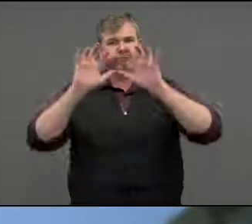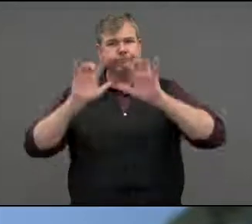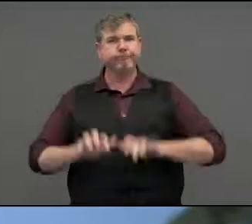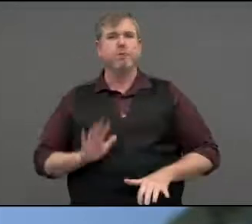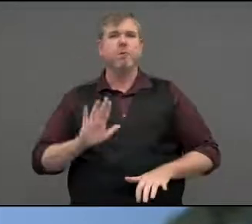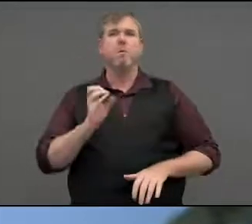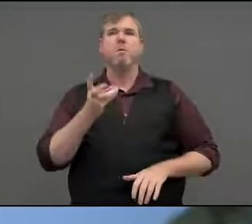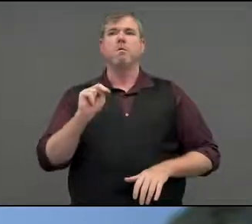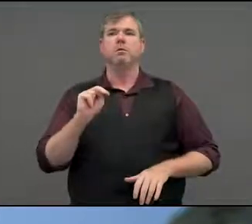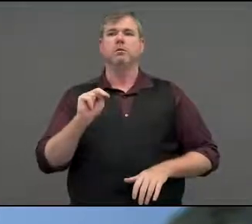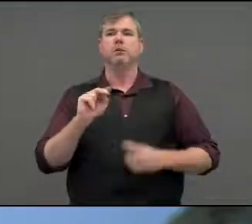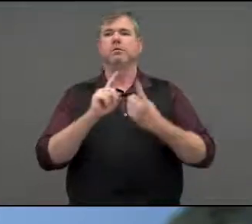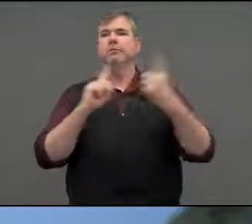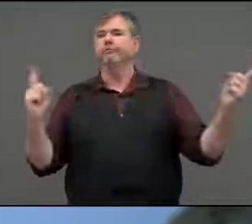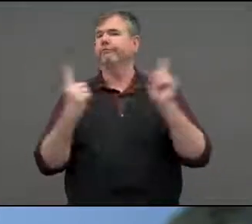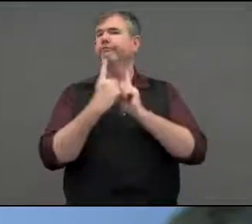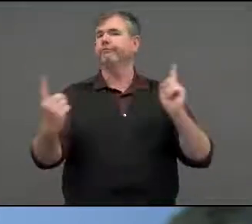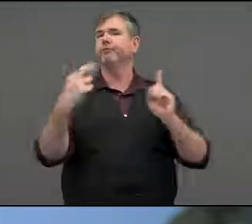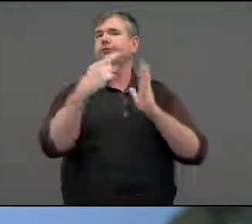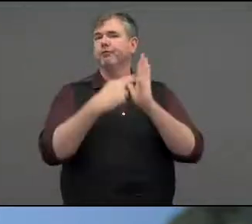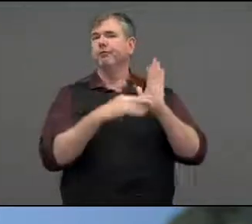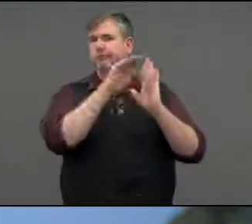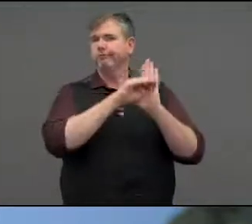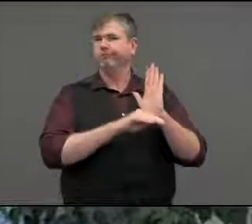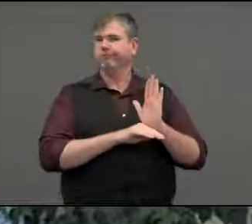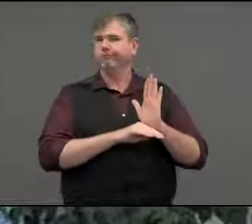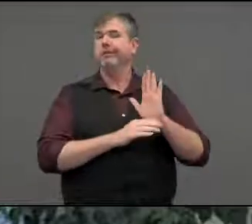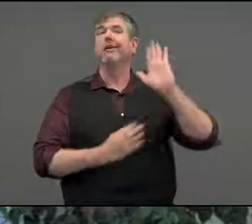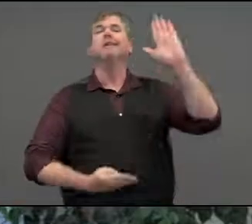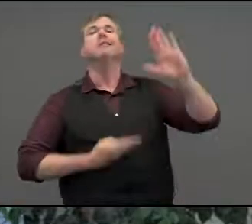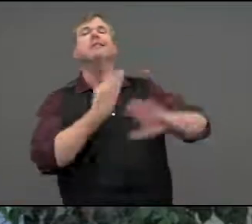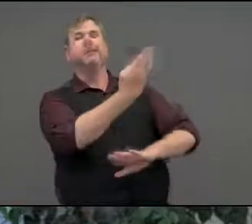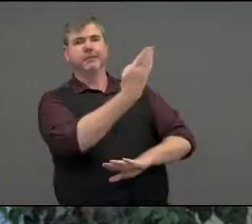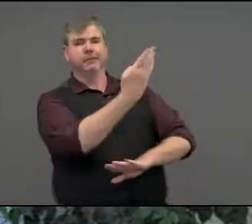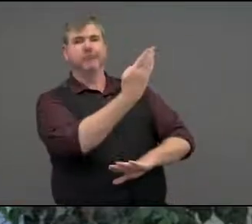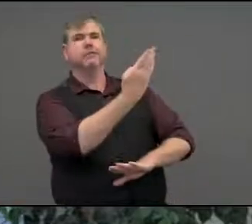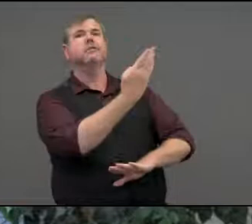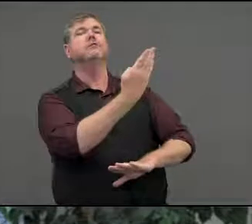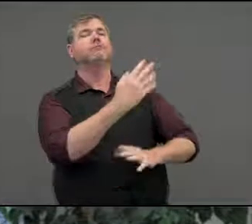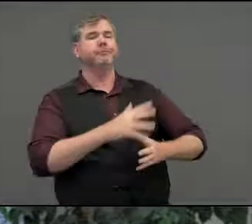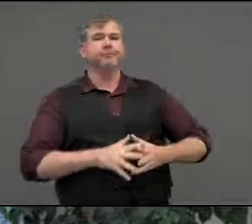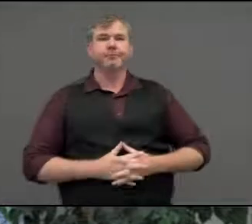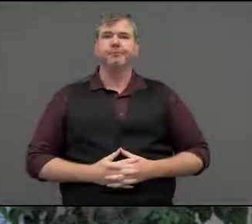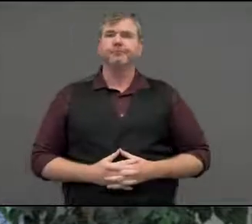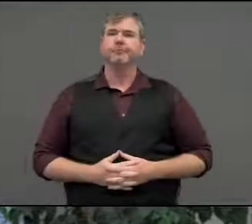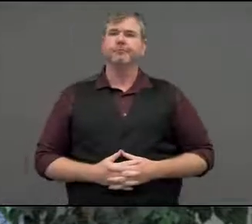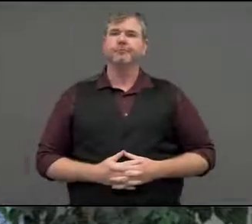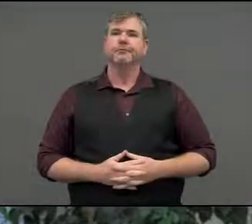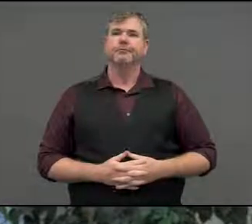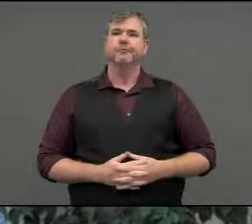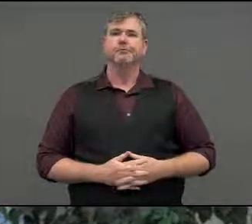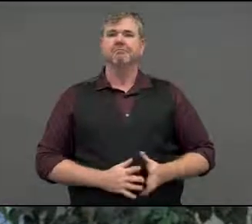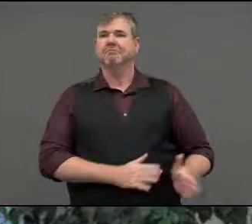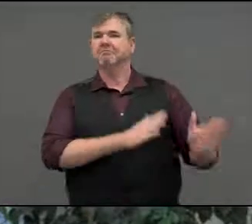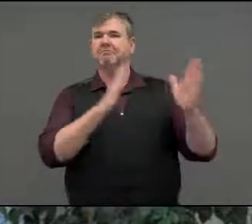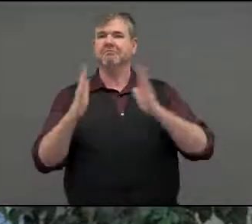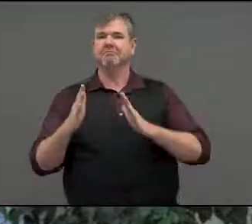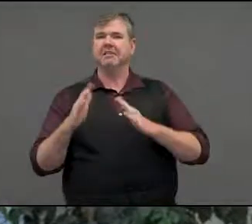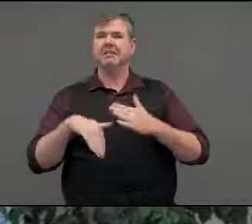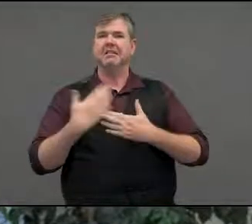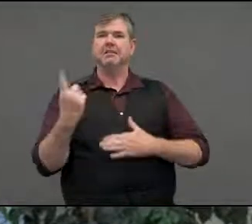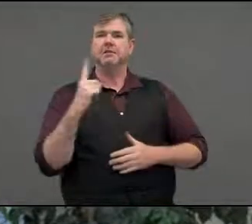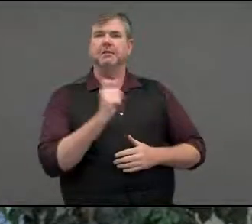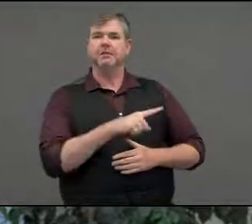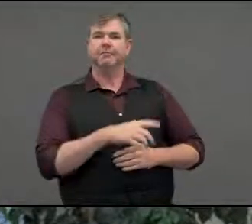provide it to your employer at that time as well. Yeah. Should preschools be following the guidance we have posted for K